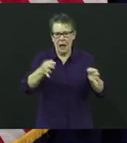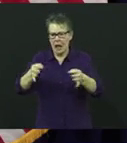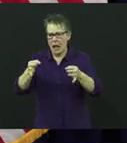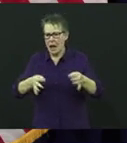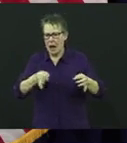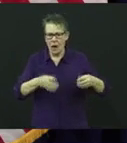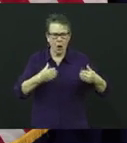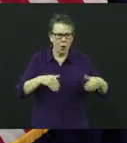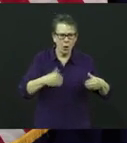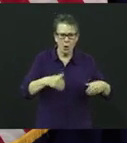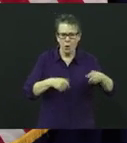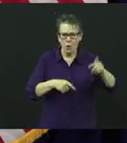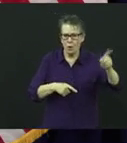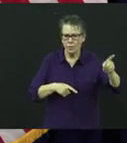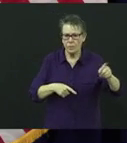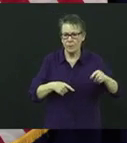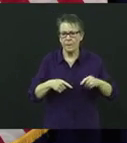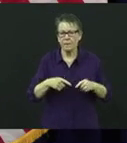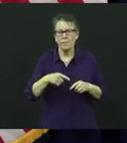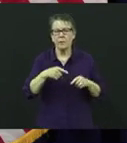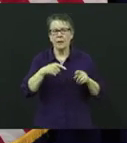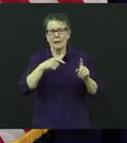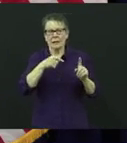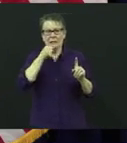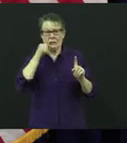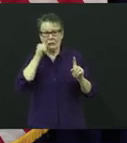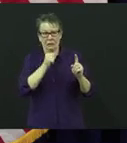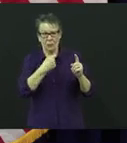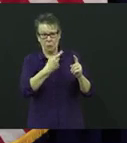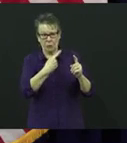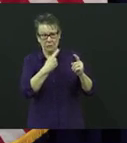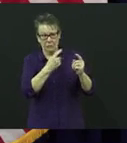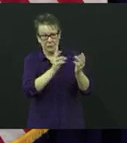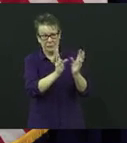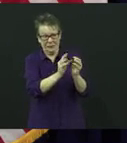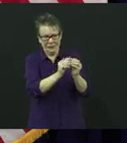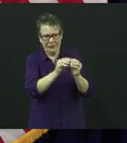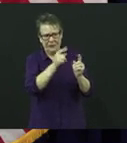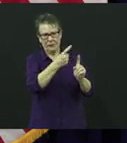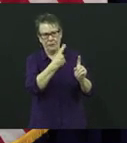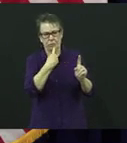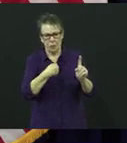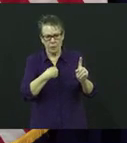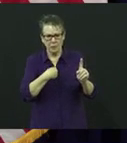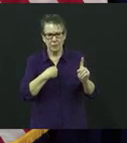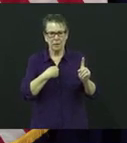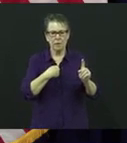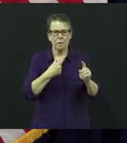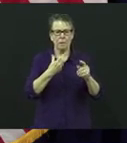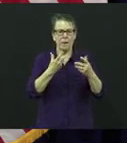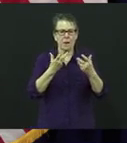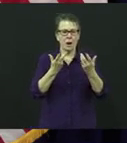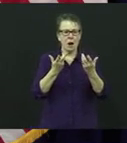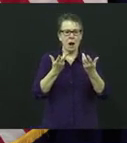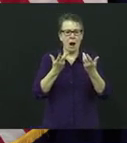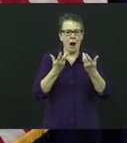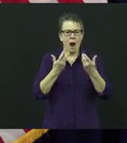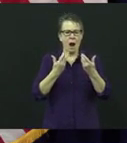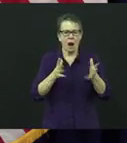point to me that he's made in public now the past number of days. He doesn't want the cure to be worse than the disease. I don't think any of us do,